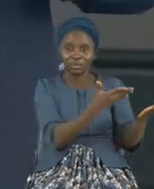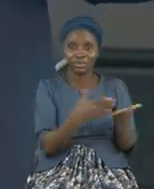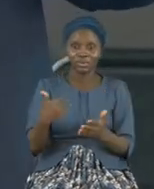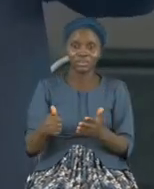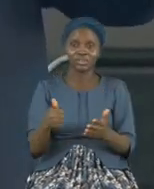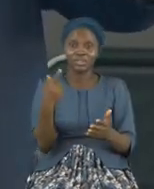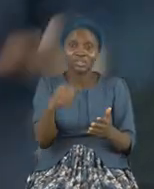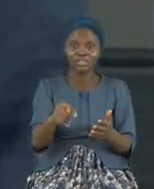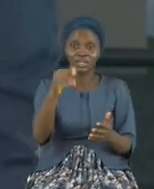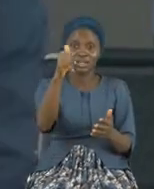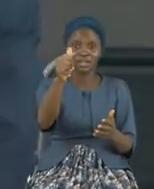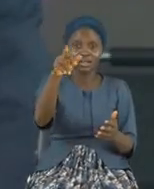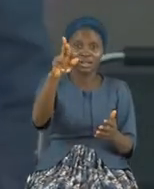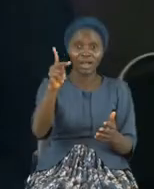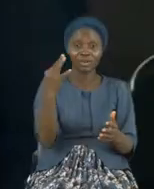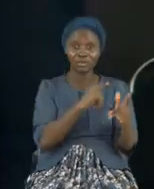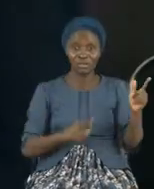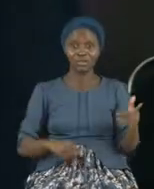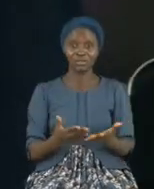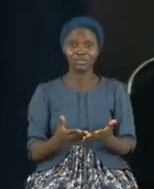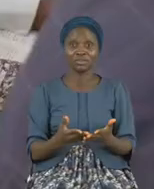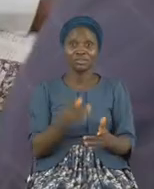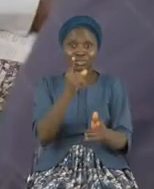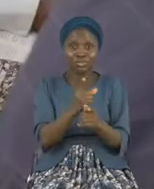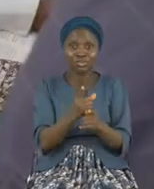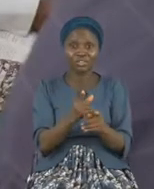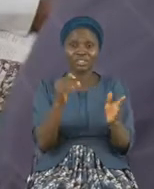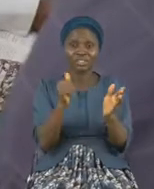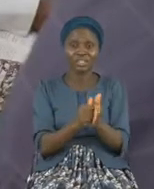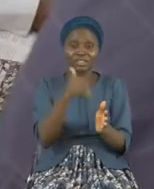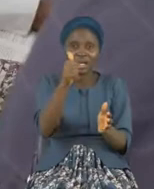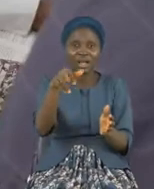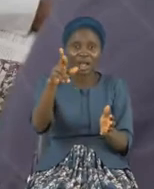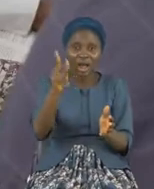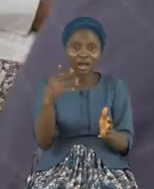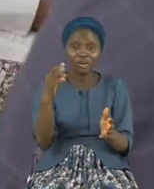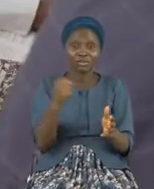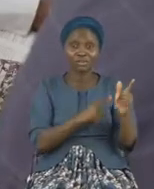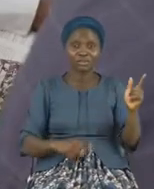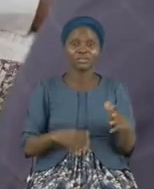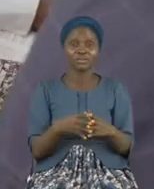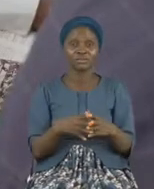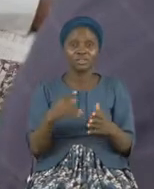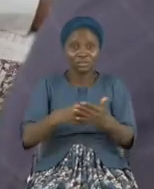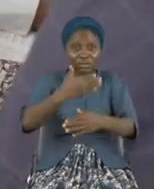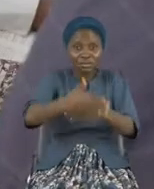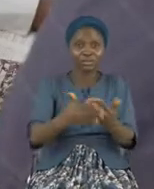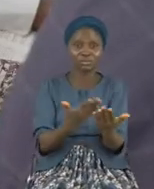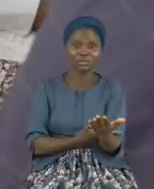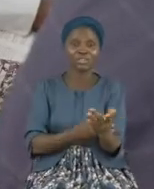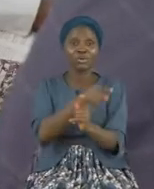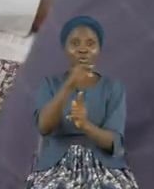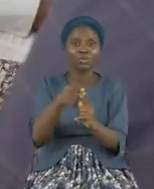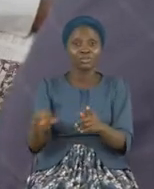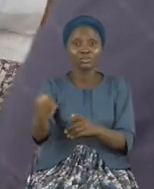no Israelite, just that ark of the Lord. The following morning, when those people,